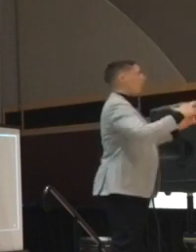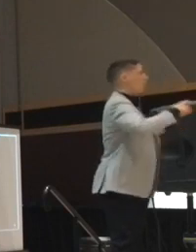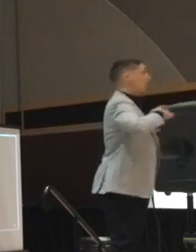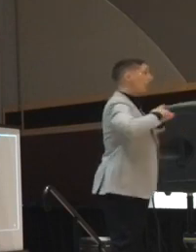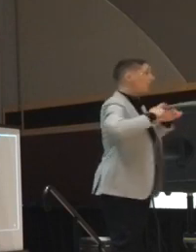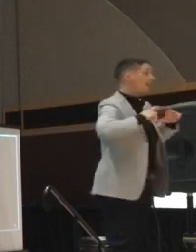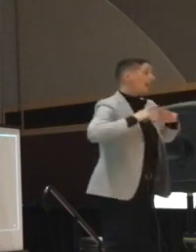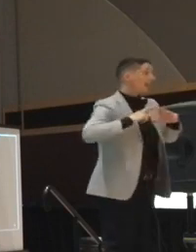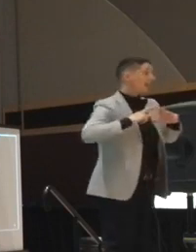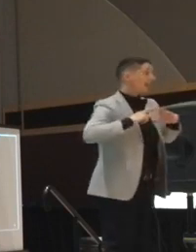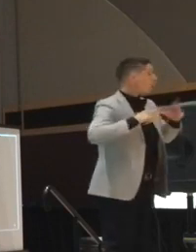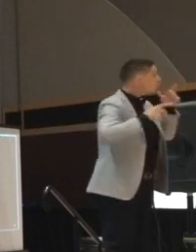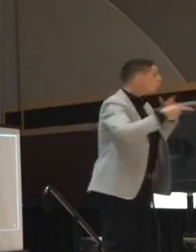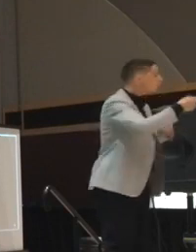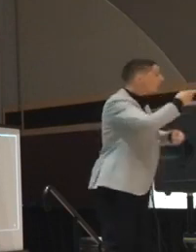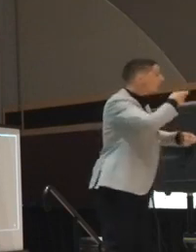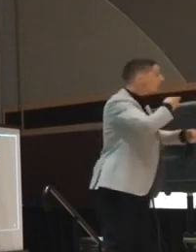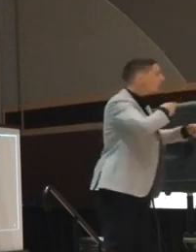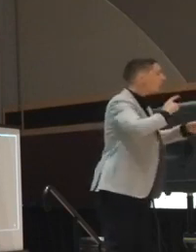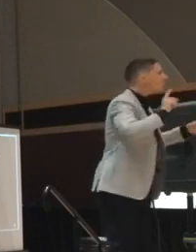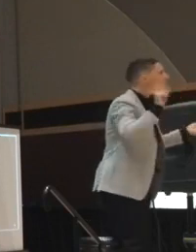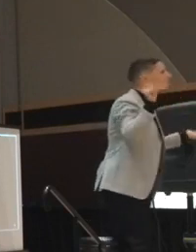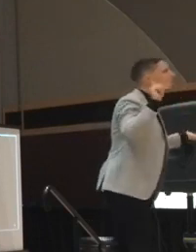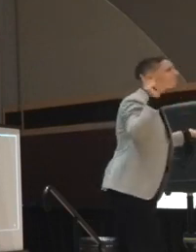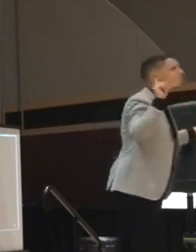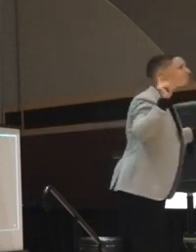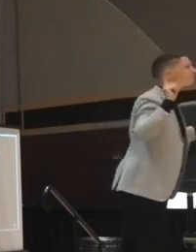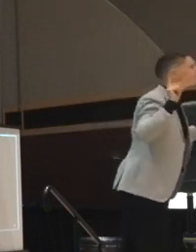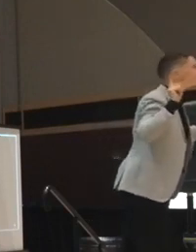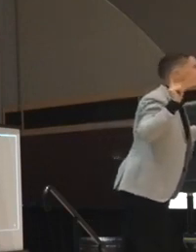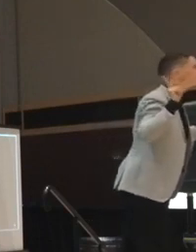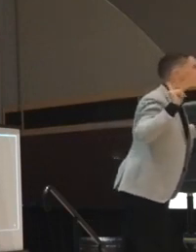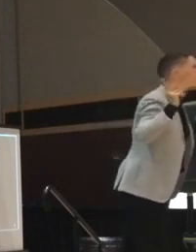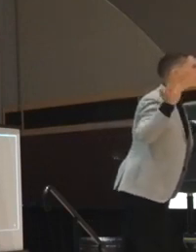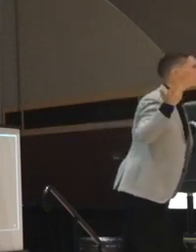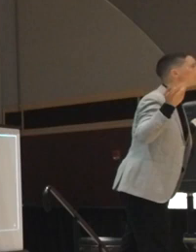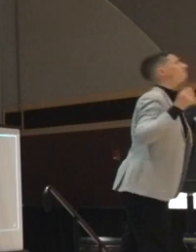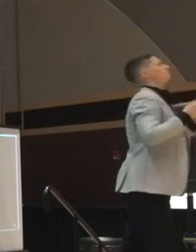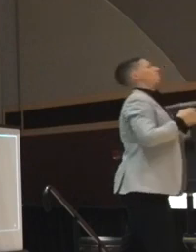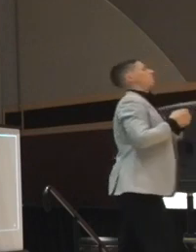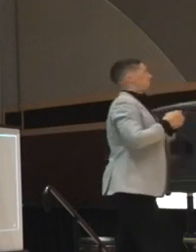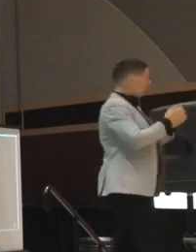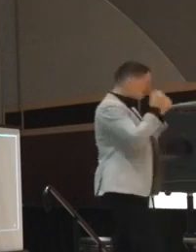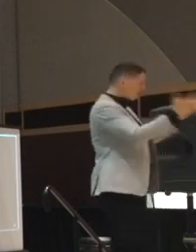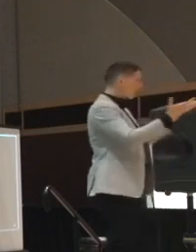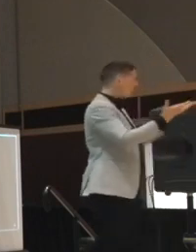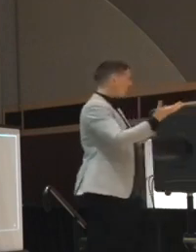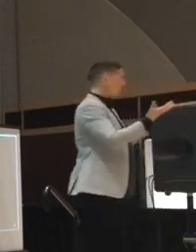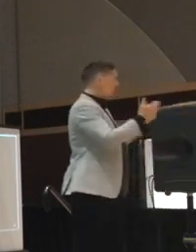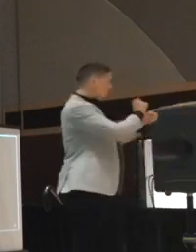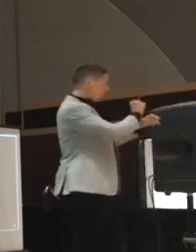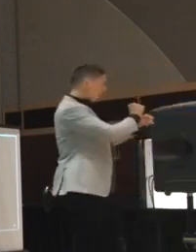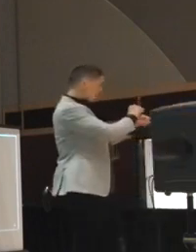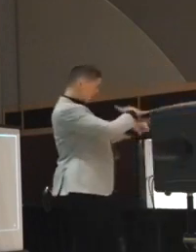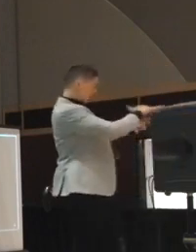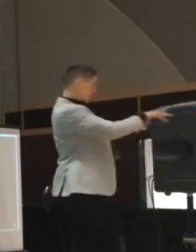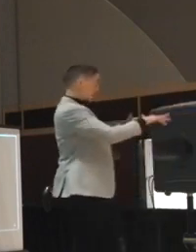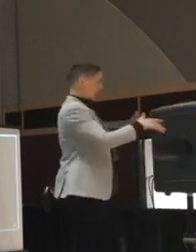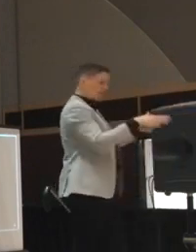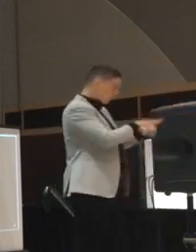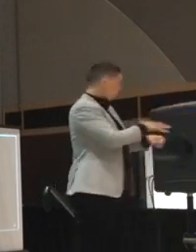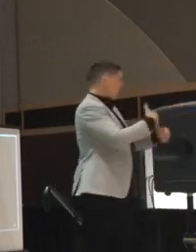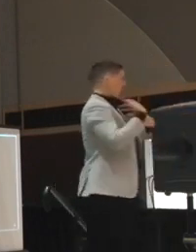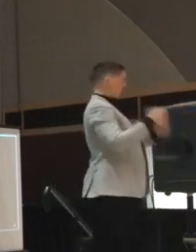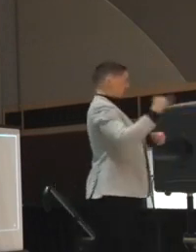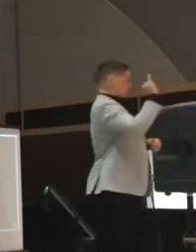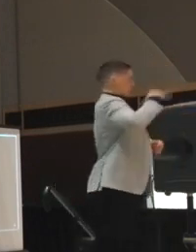They're not getting replaced. Ton of jobs, full health benefits. Hi, Temple. I'm Star up in the